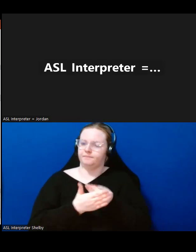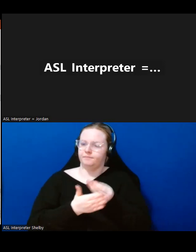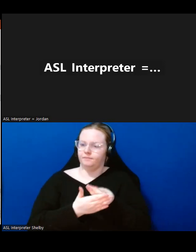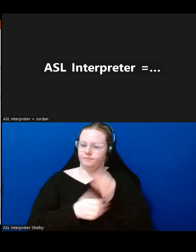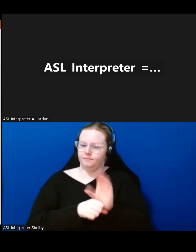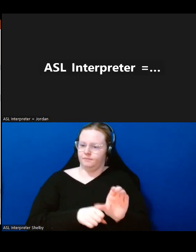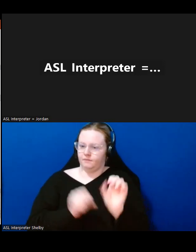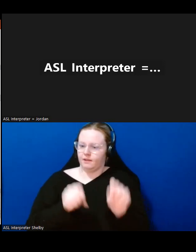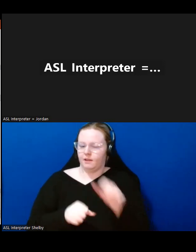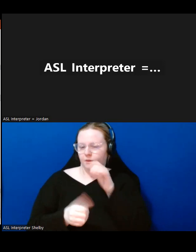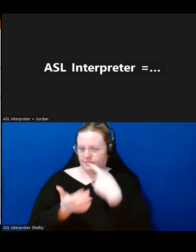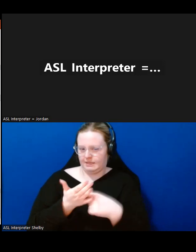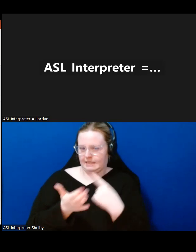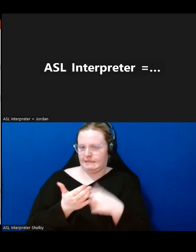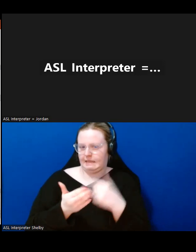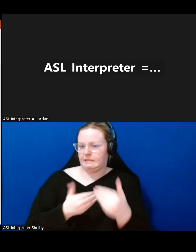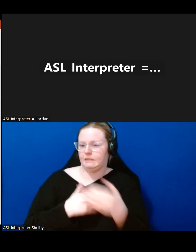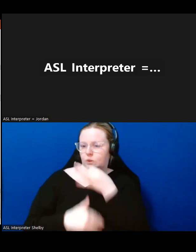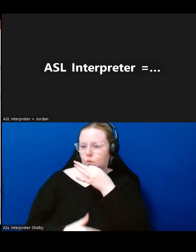we'll discuss that in a little bit more detail.